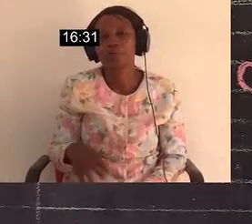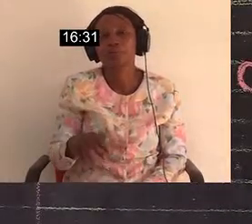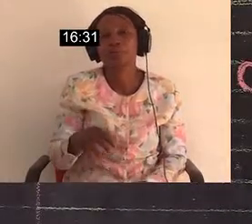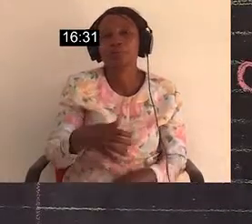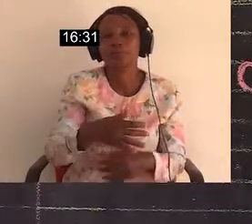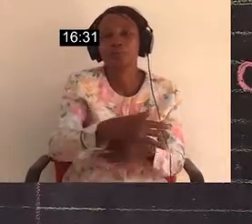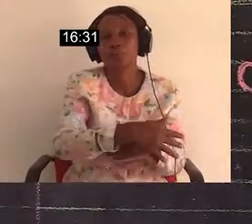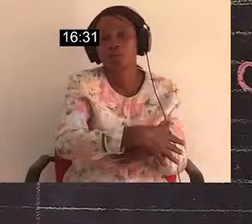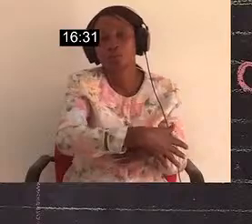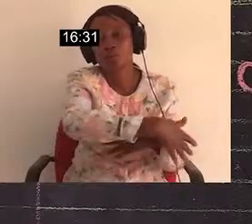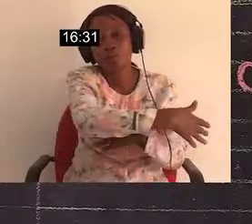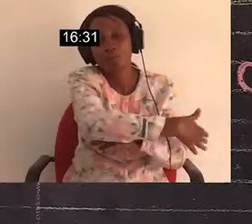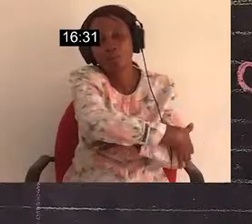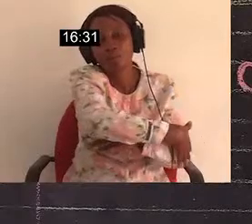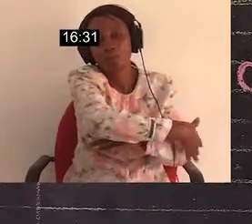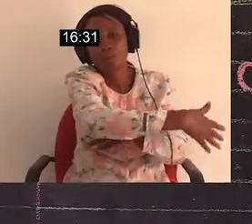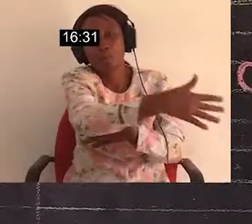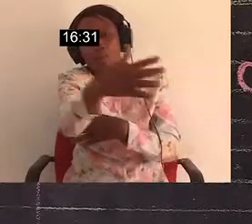open.